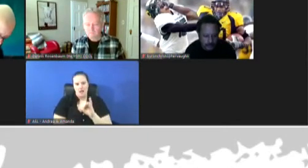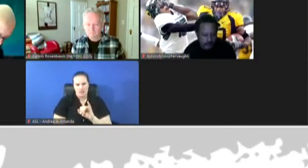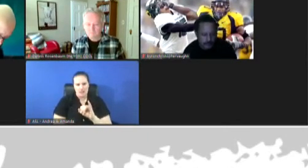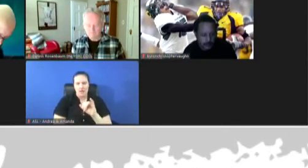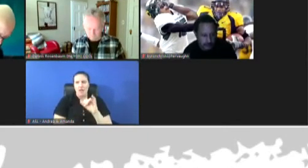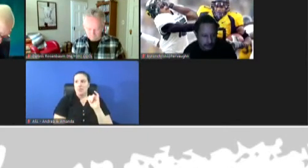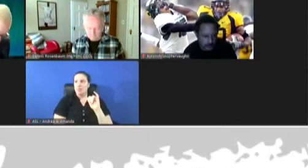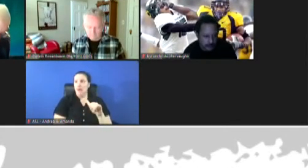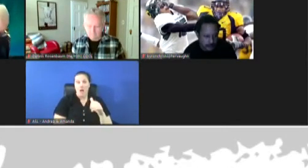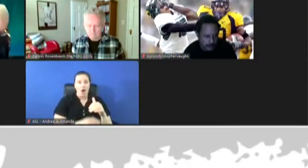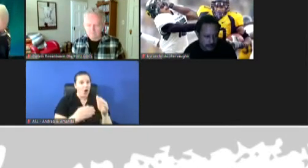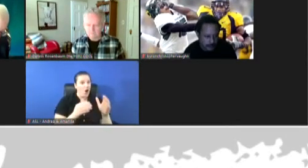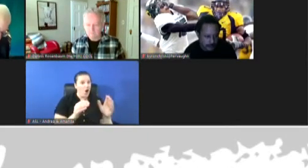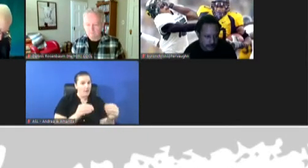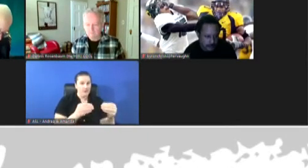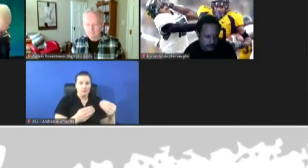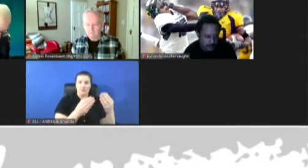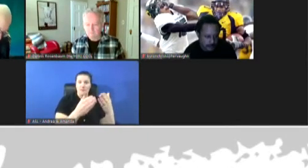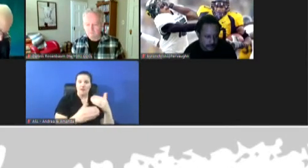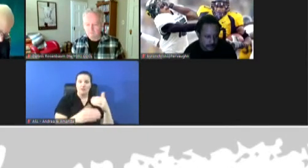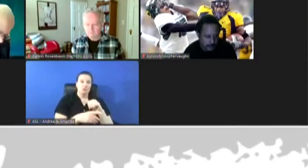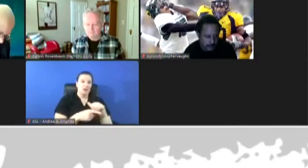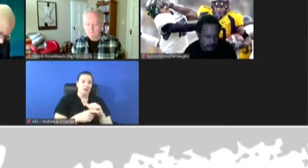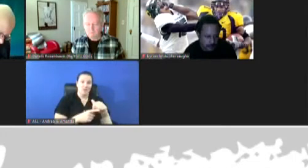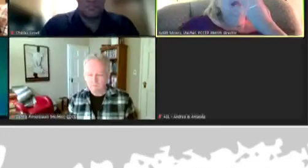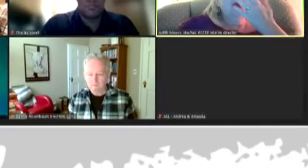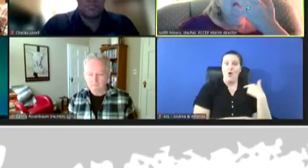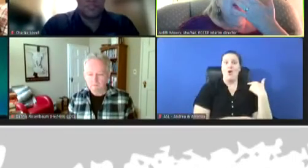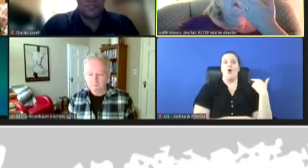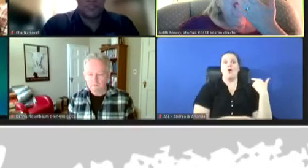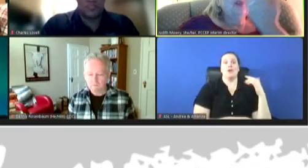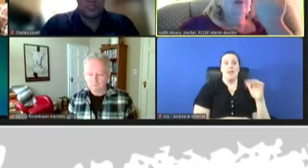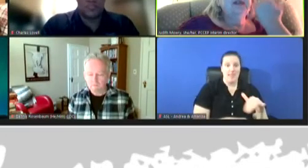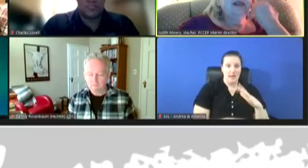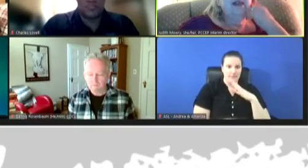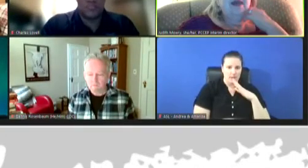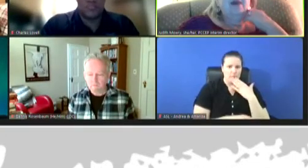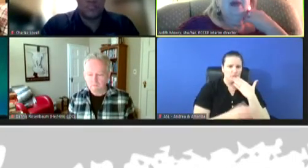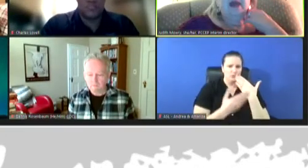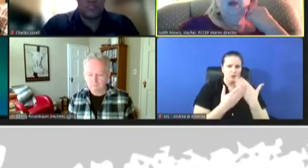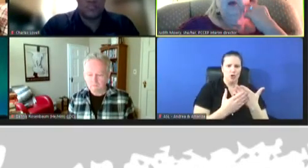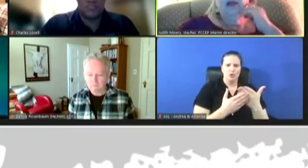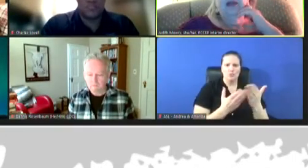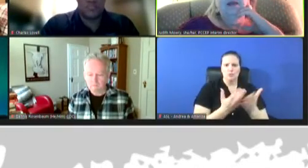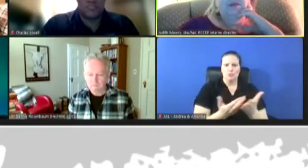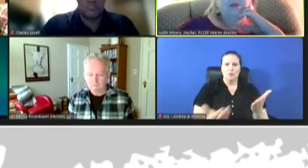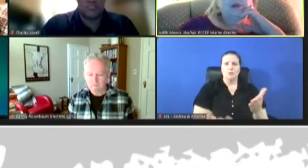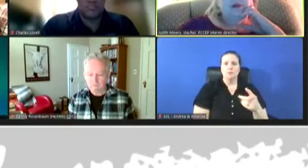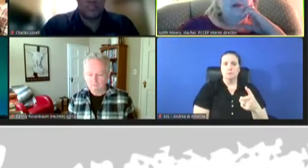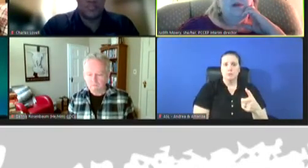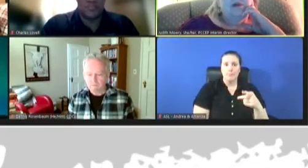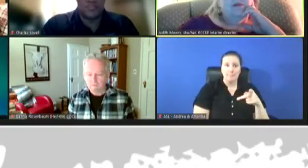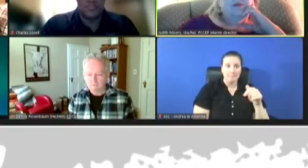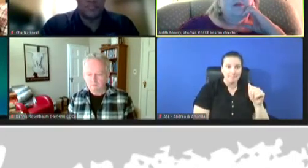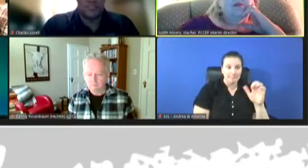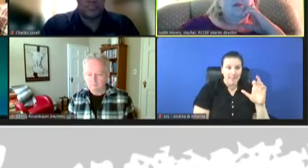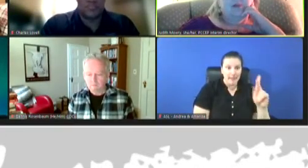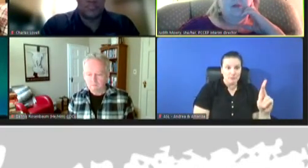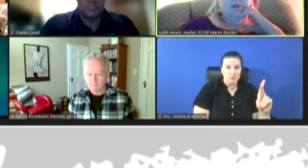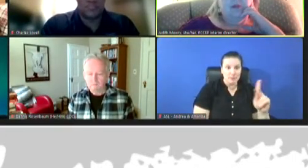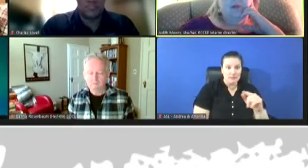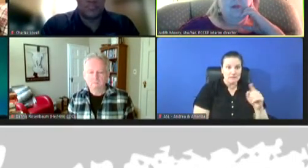longer than that. So Marlon's a great resource. Okay, Patrick, Zainab, and Gloria.